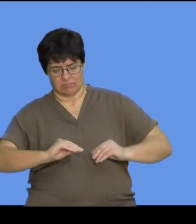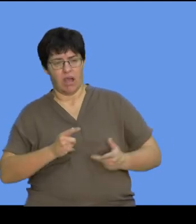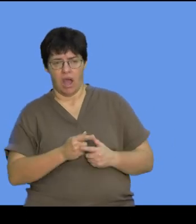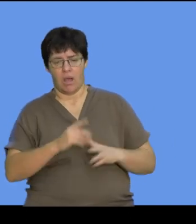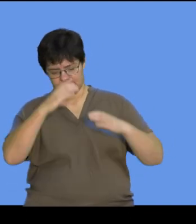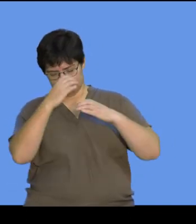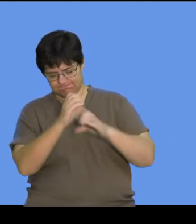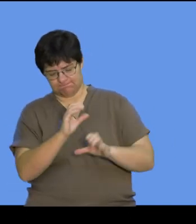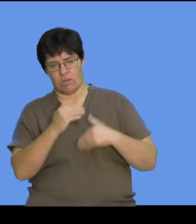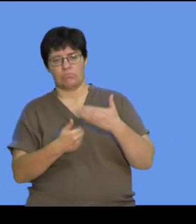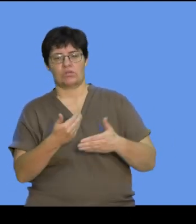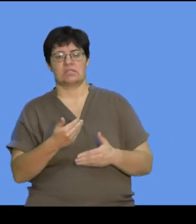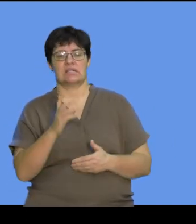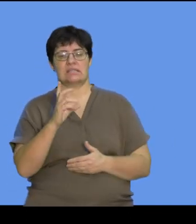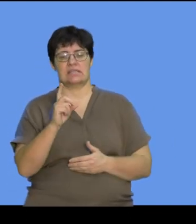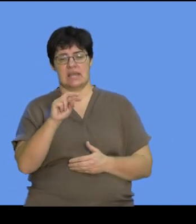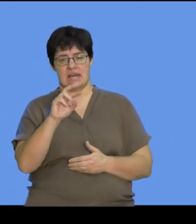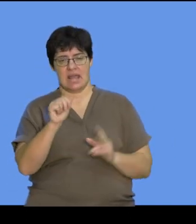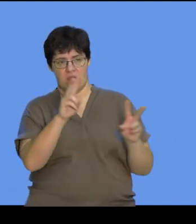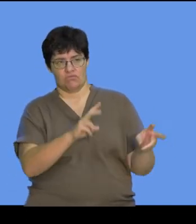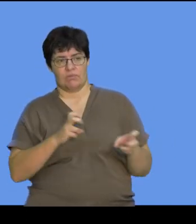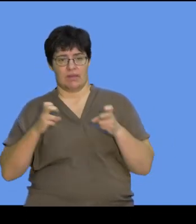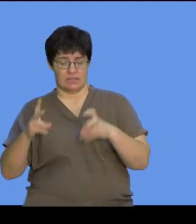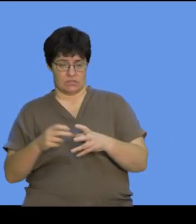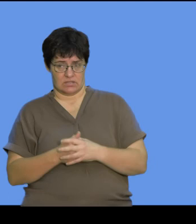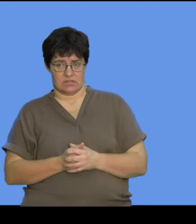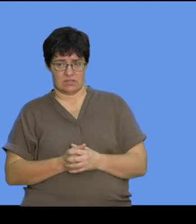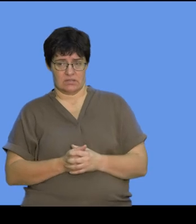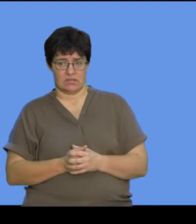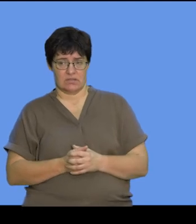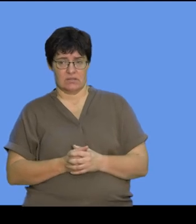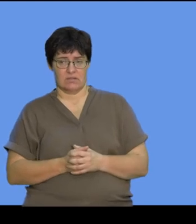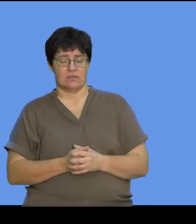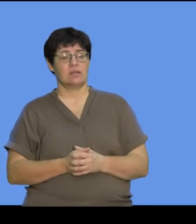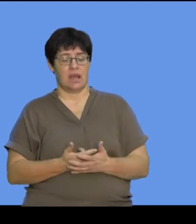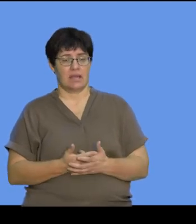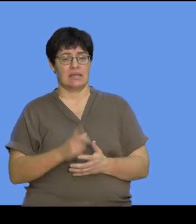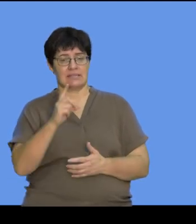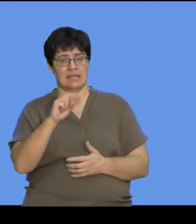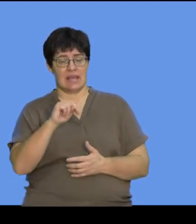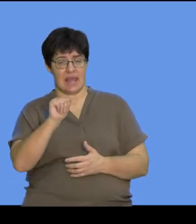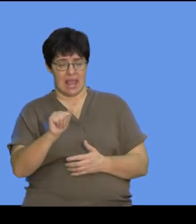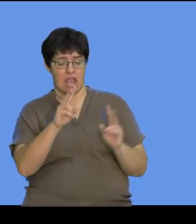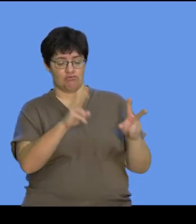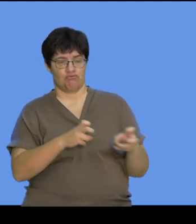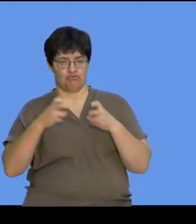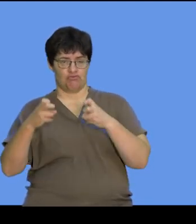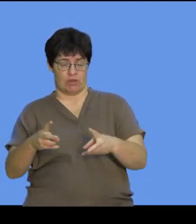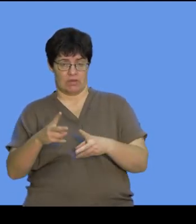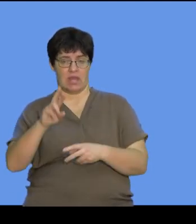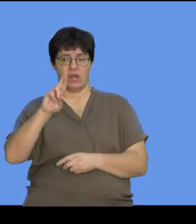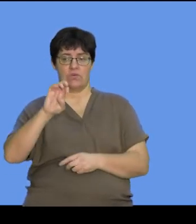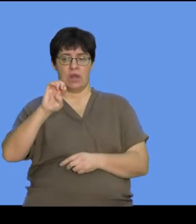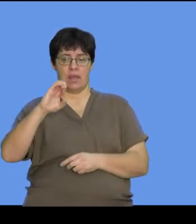this lesson today looking at the process of DNA replication. And so DNA replication is that